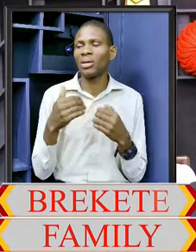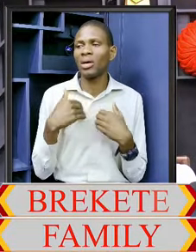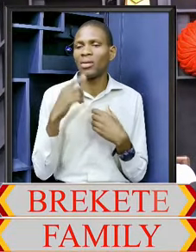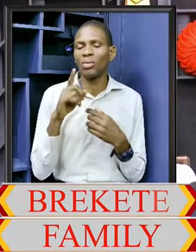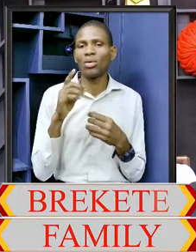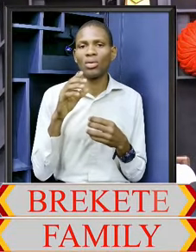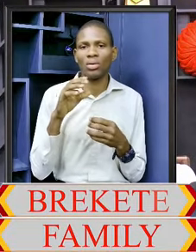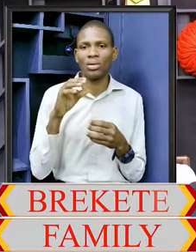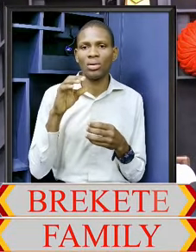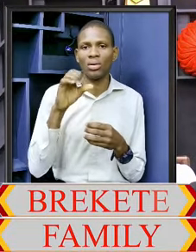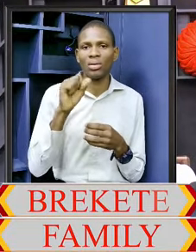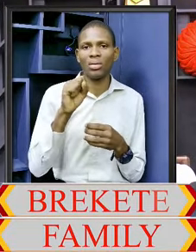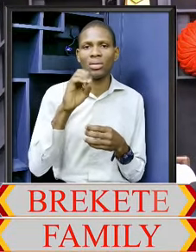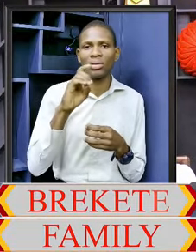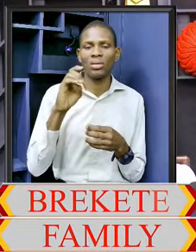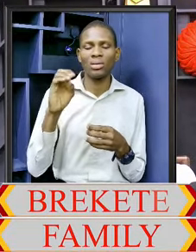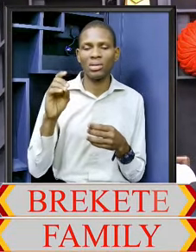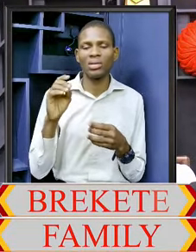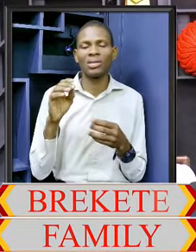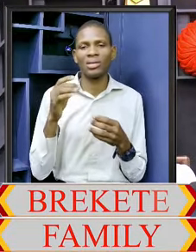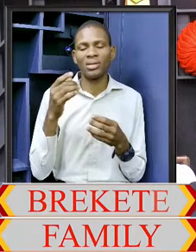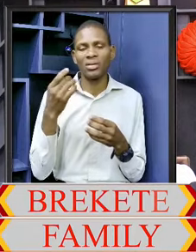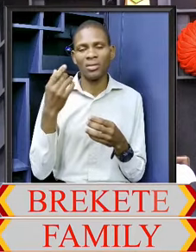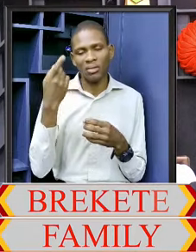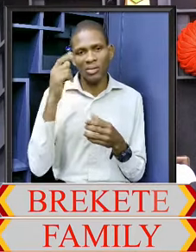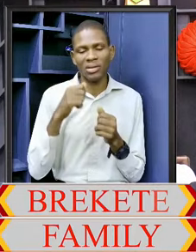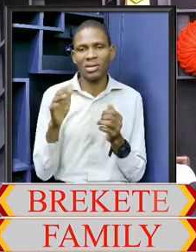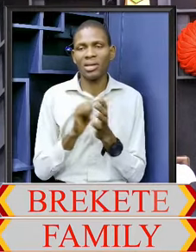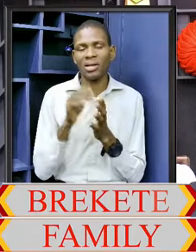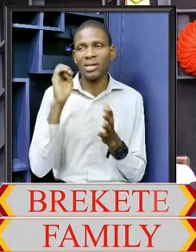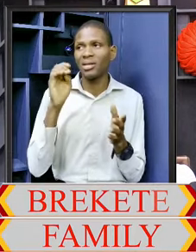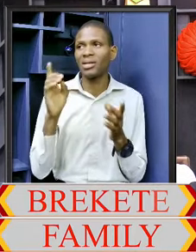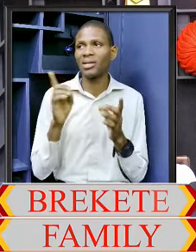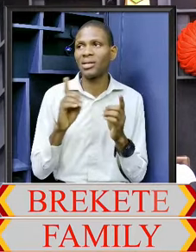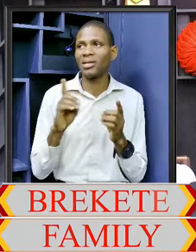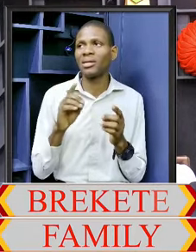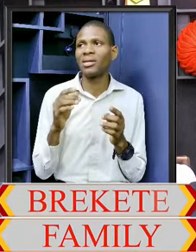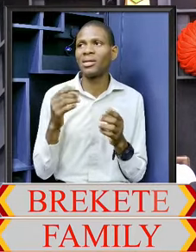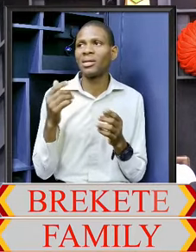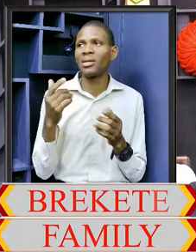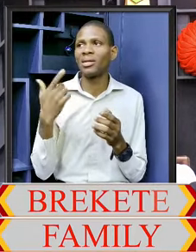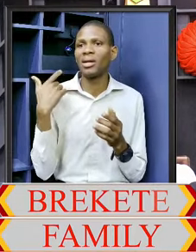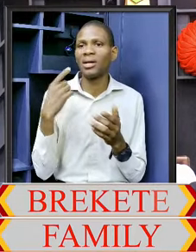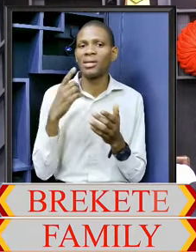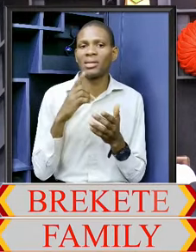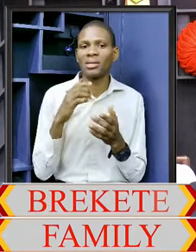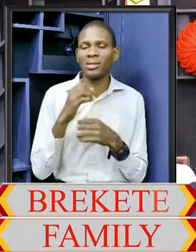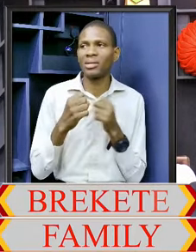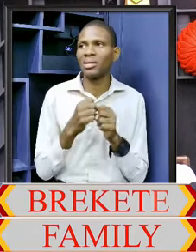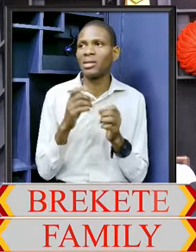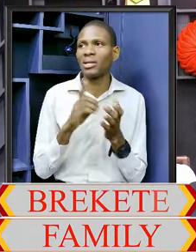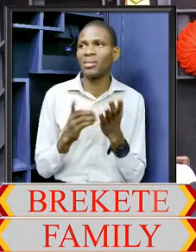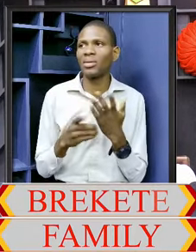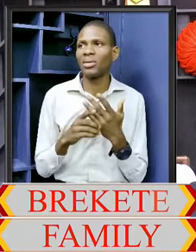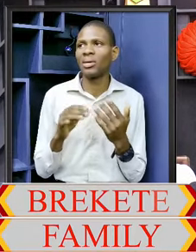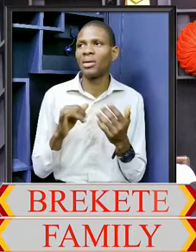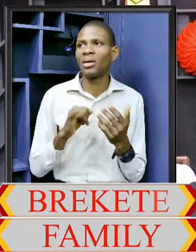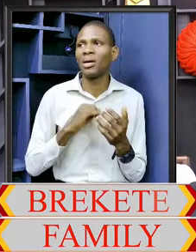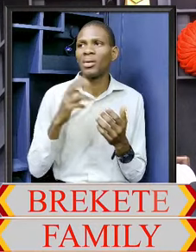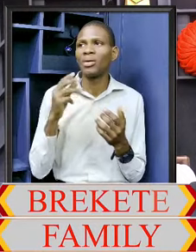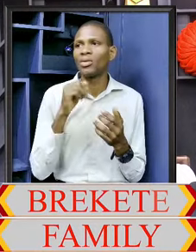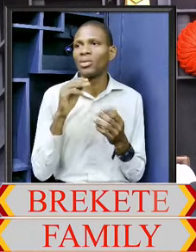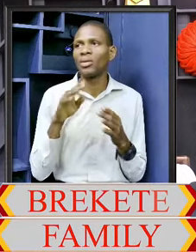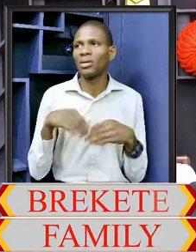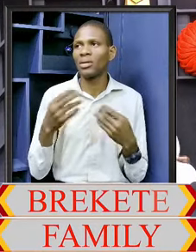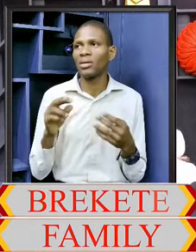now. In Southern so Kato. I just come to appreciate for what he do because even this was last year, December, I've been coming. But I said, I will not give up. But